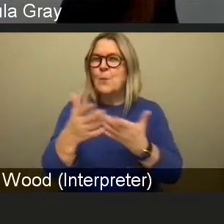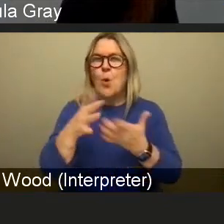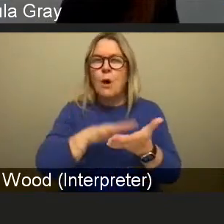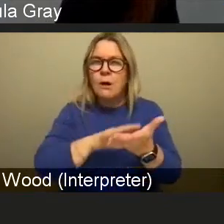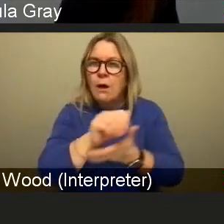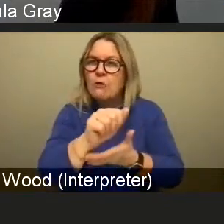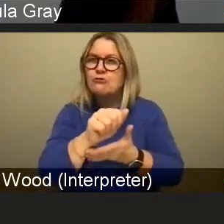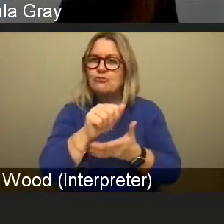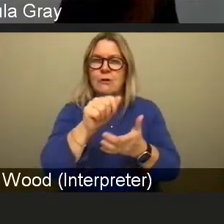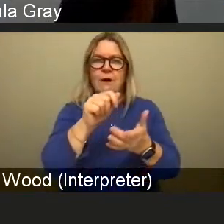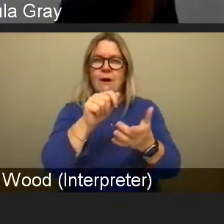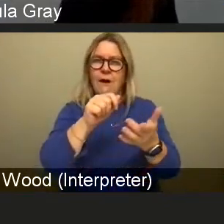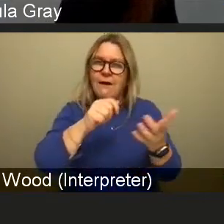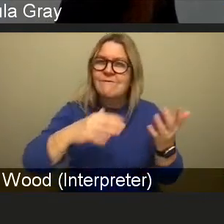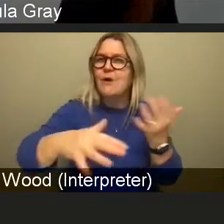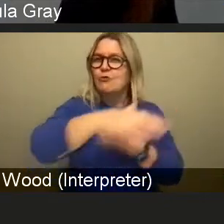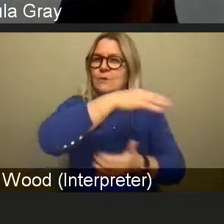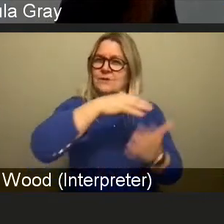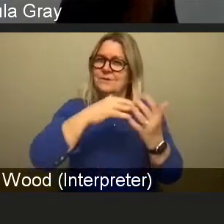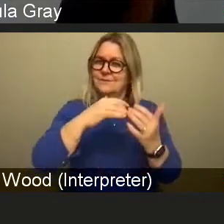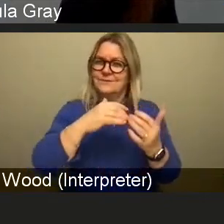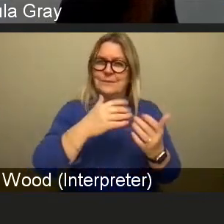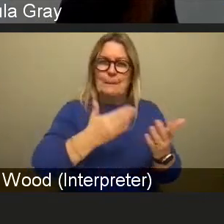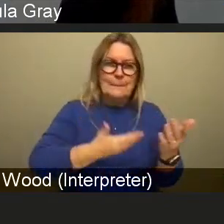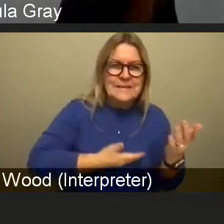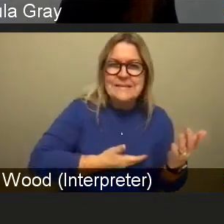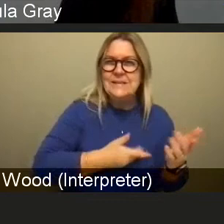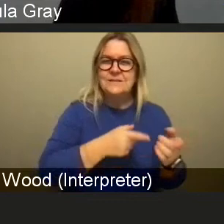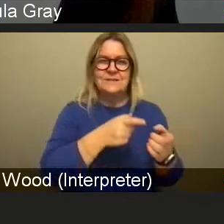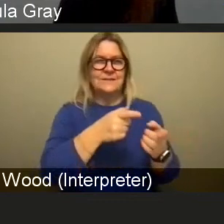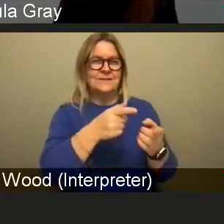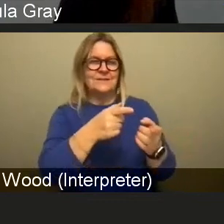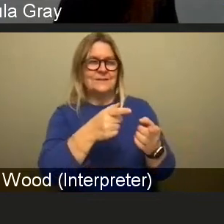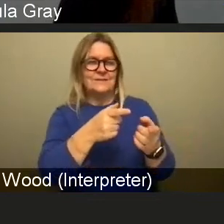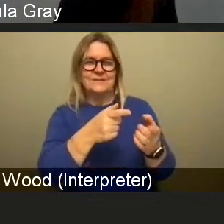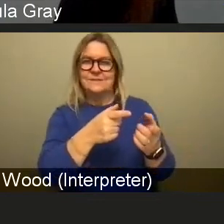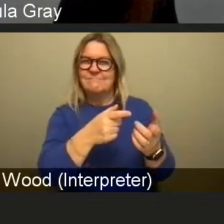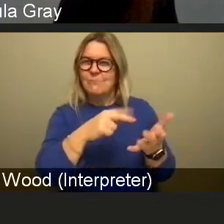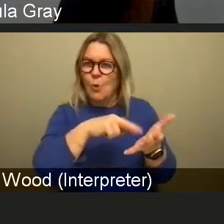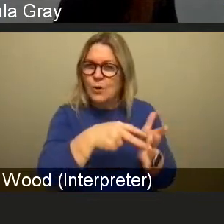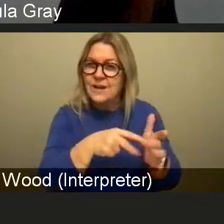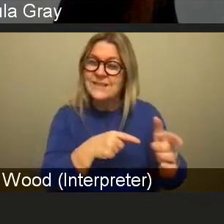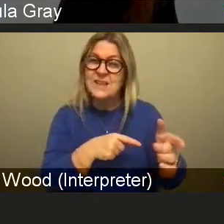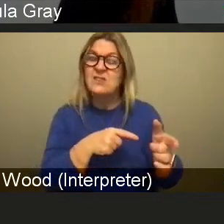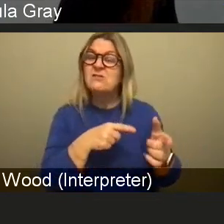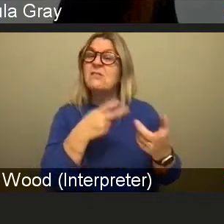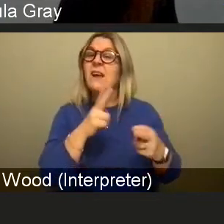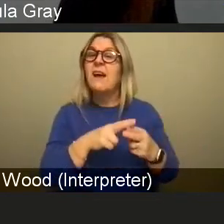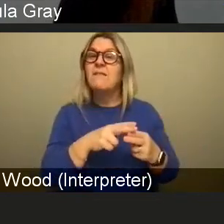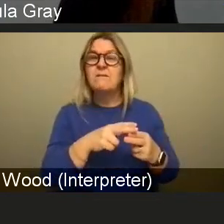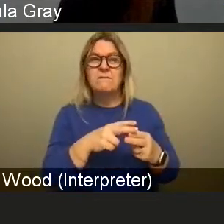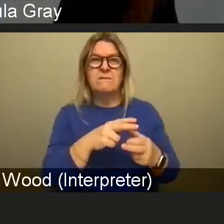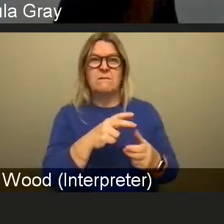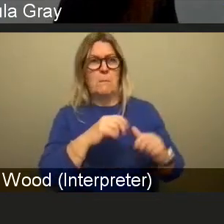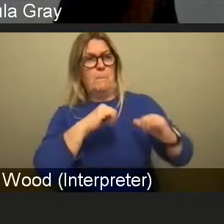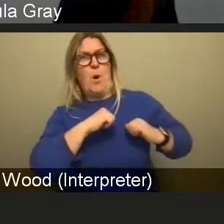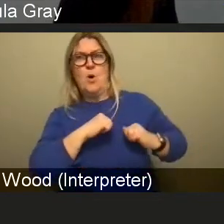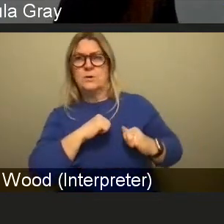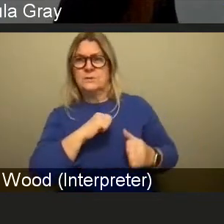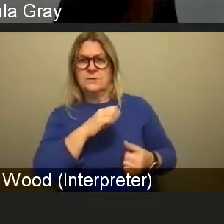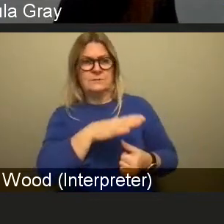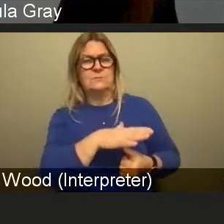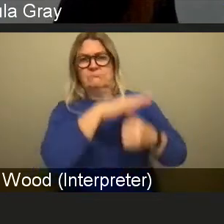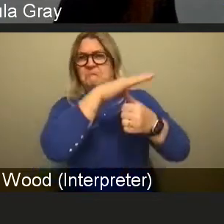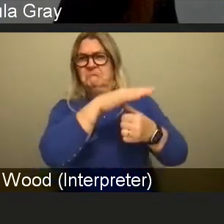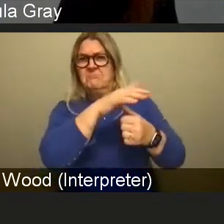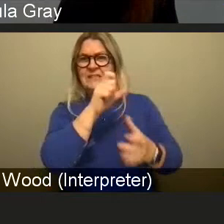if we have sort of higher up management on board, does that filter through to the rest of the organisation?